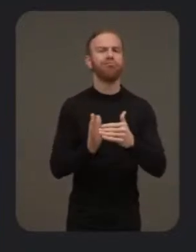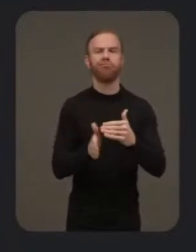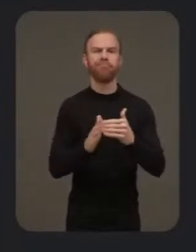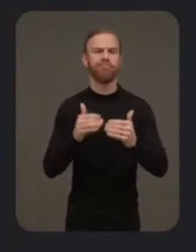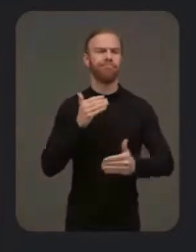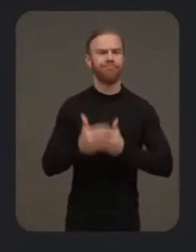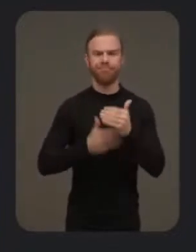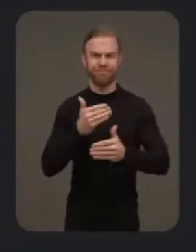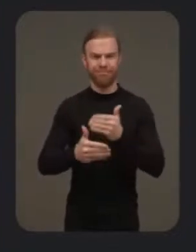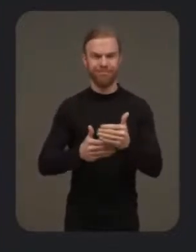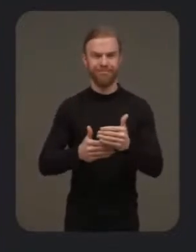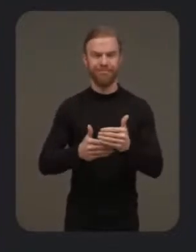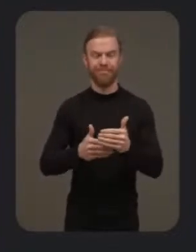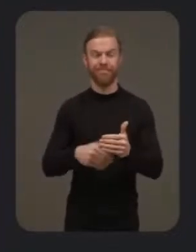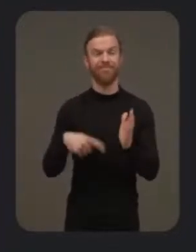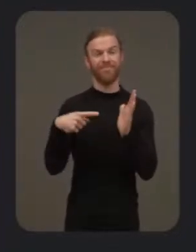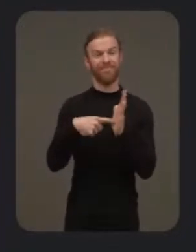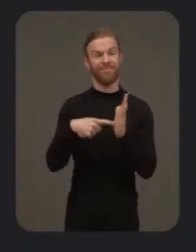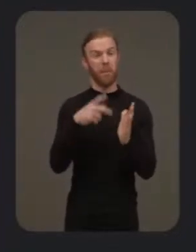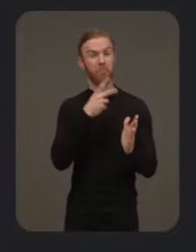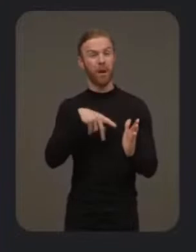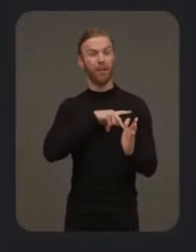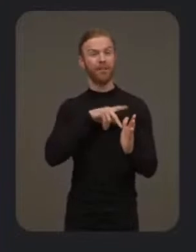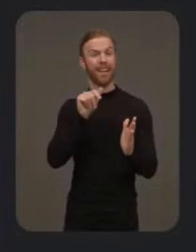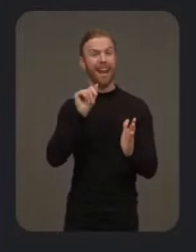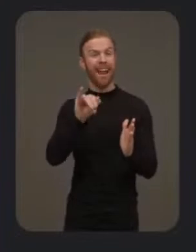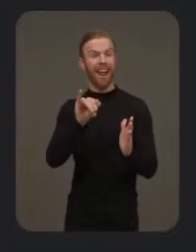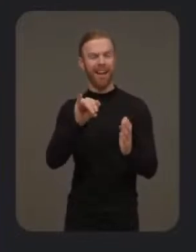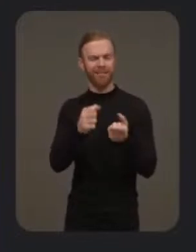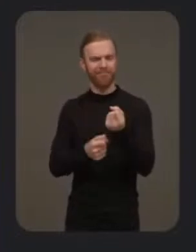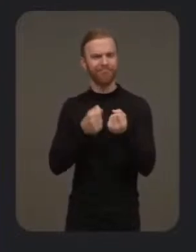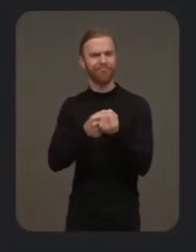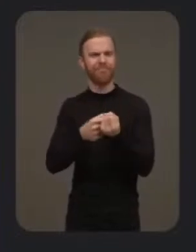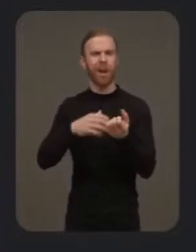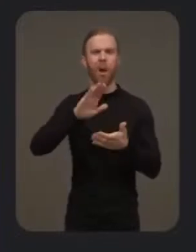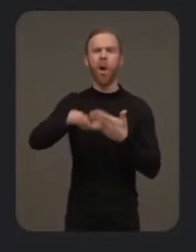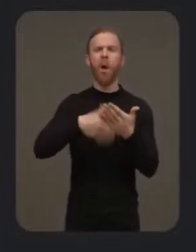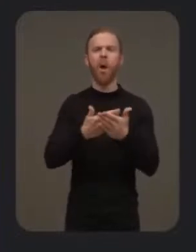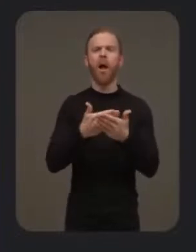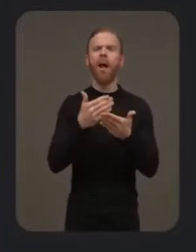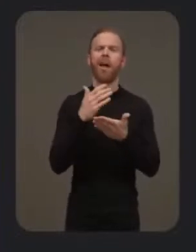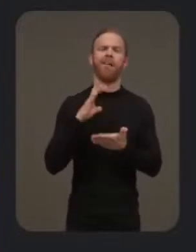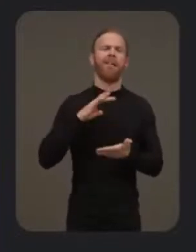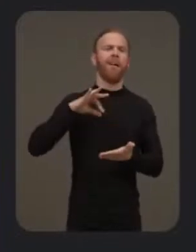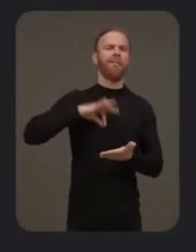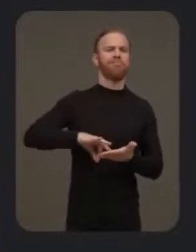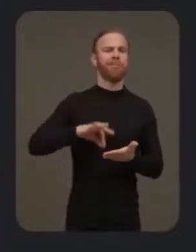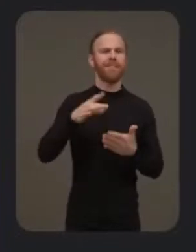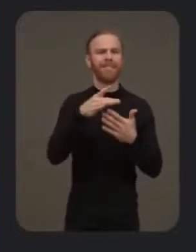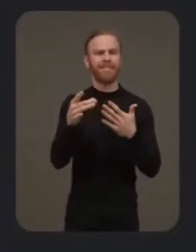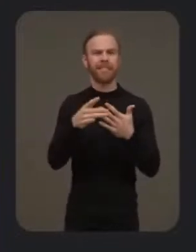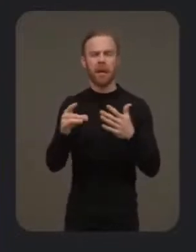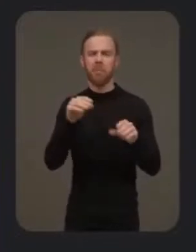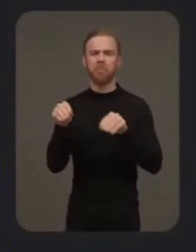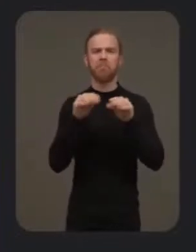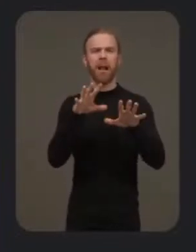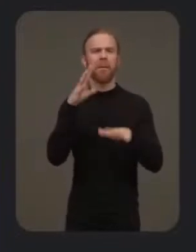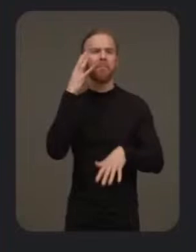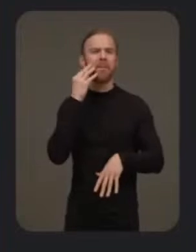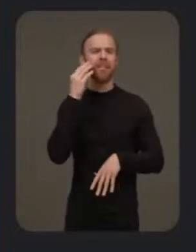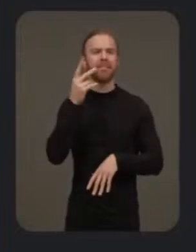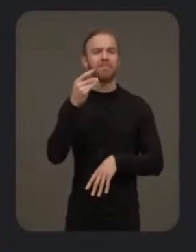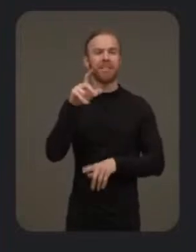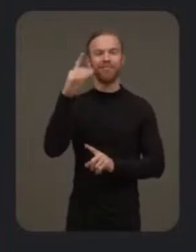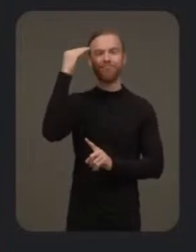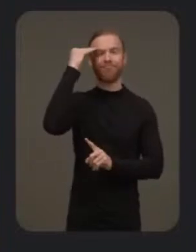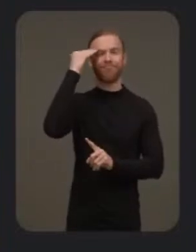done. This personal AI enables all those helpful experiences that Pixel's known for that aren't available on any other